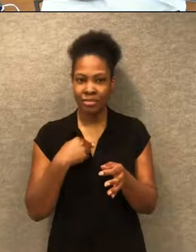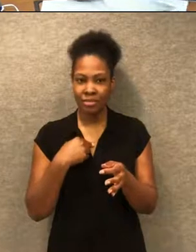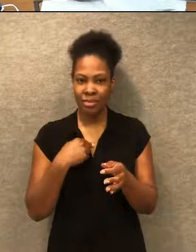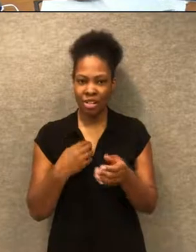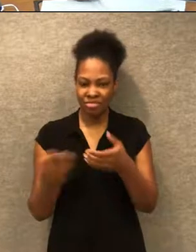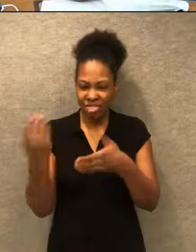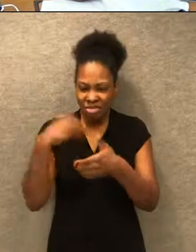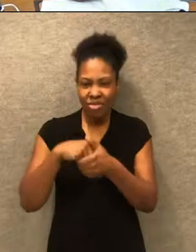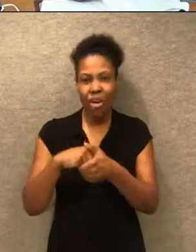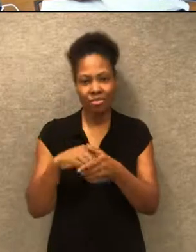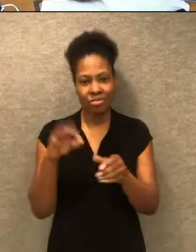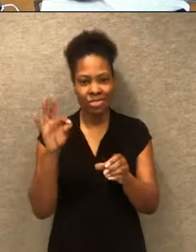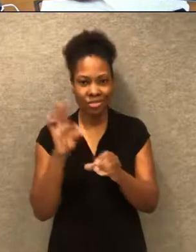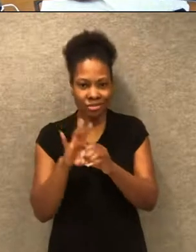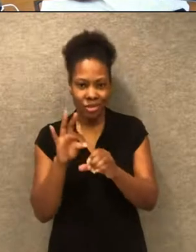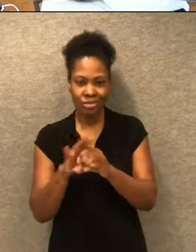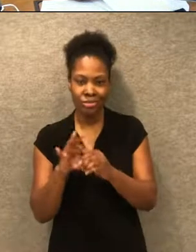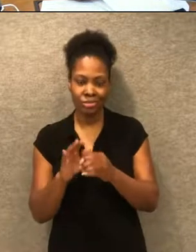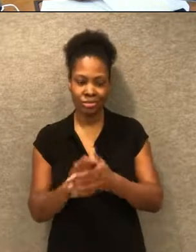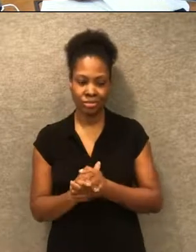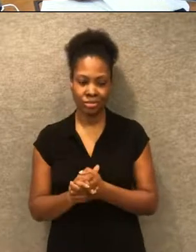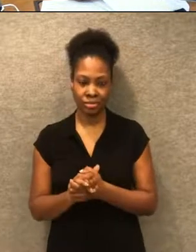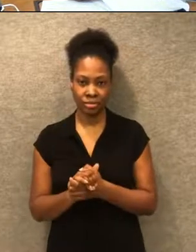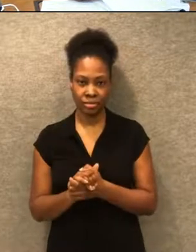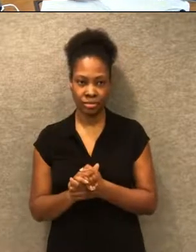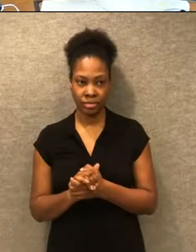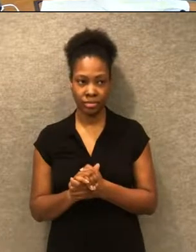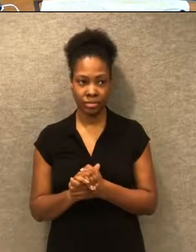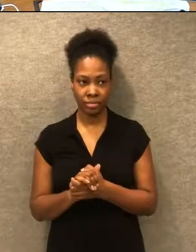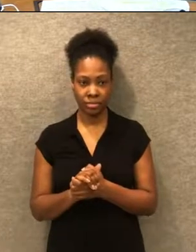Great. So I have another question here.